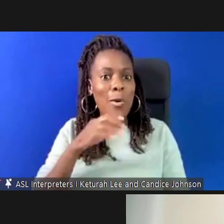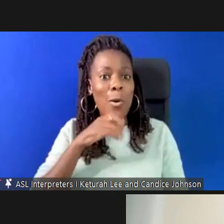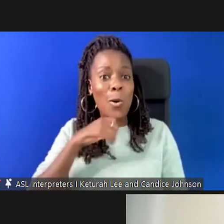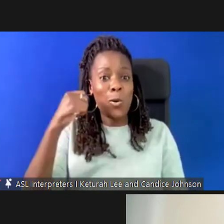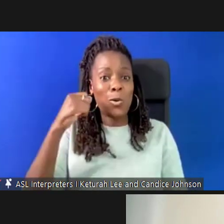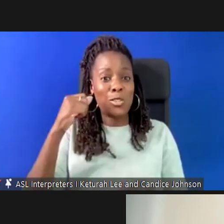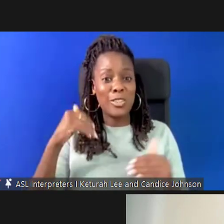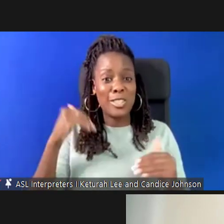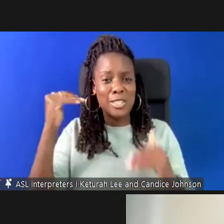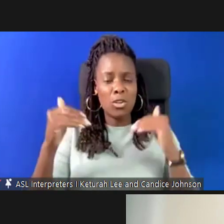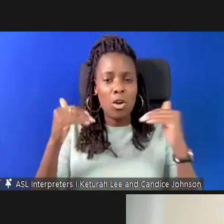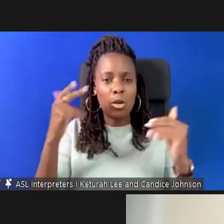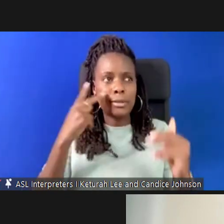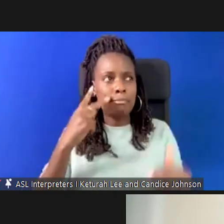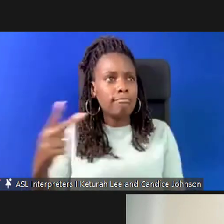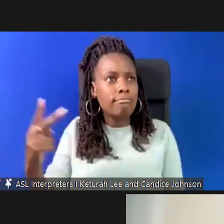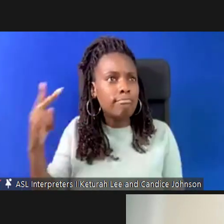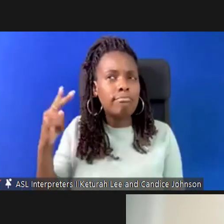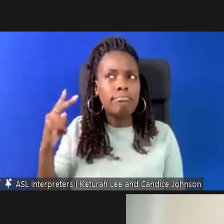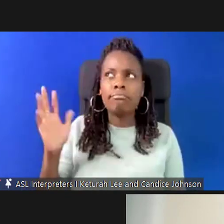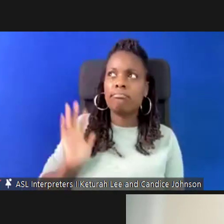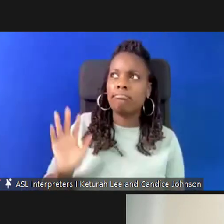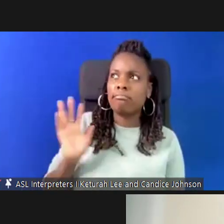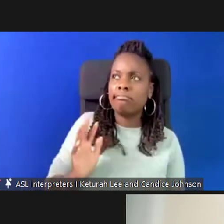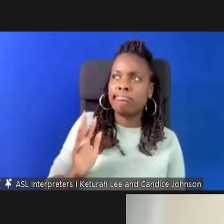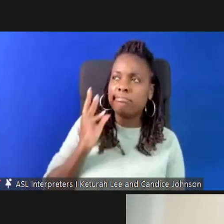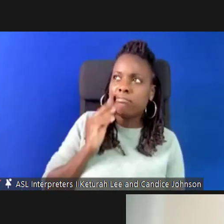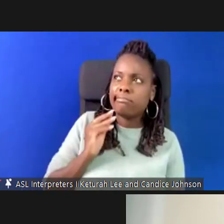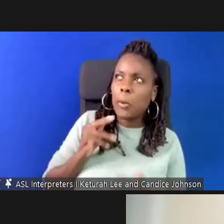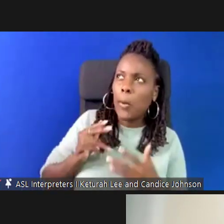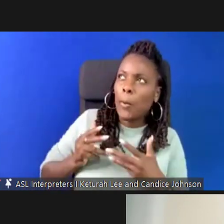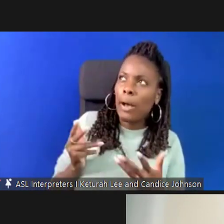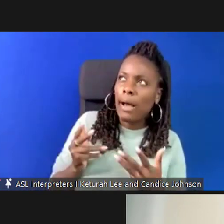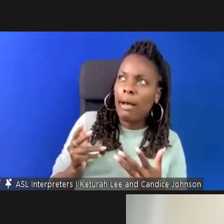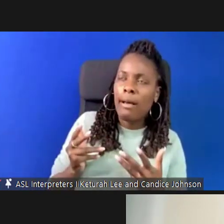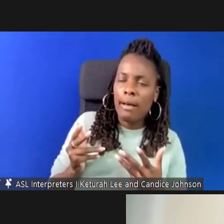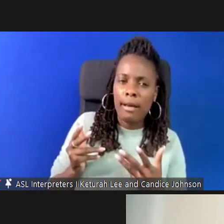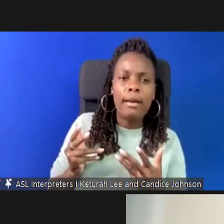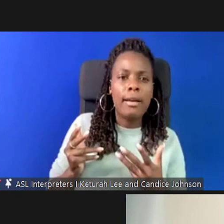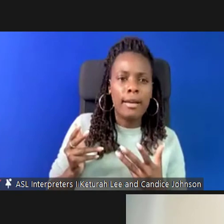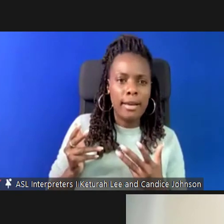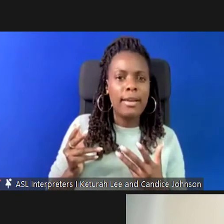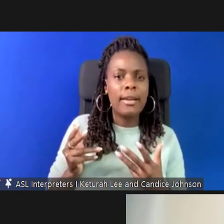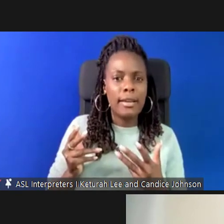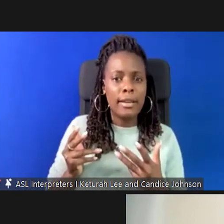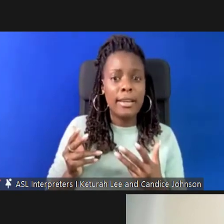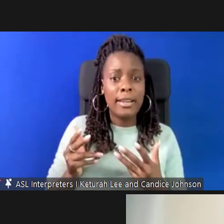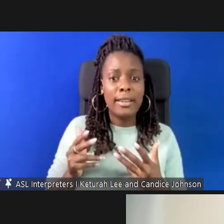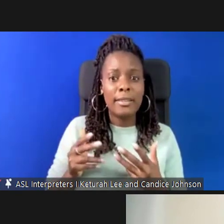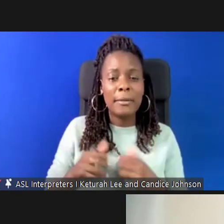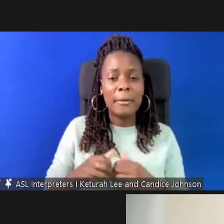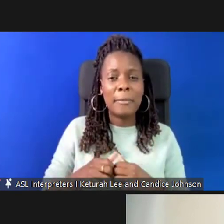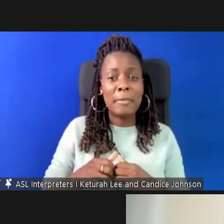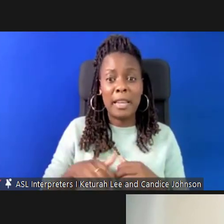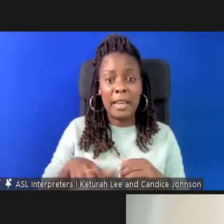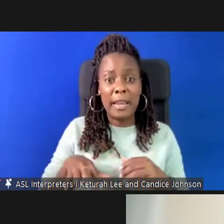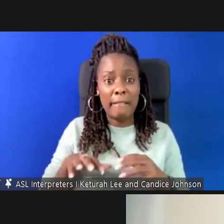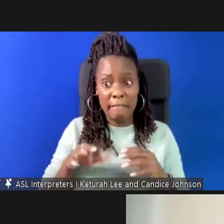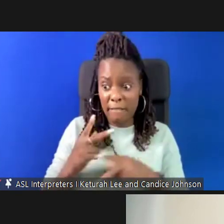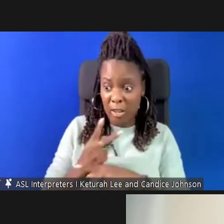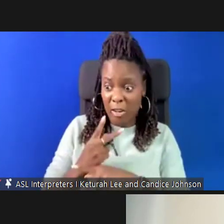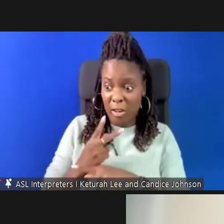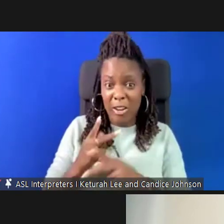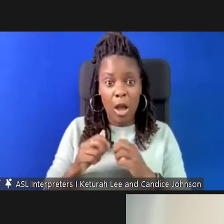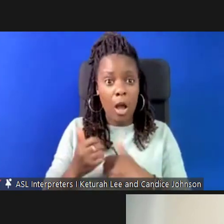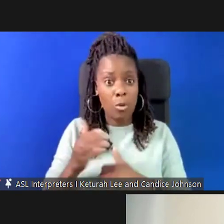life experiences, who are able to find ways to cope positively,